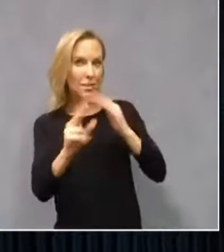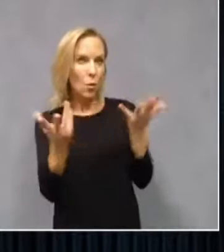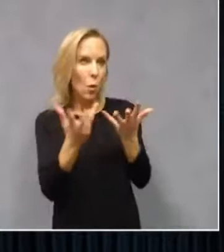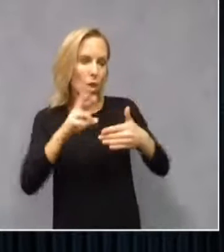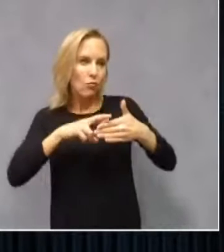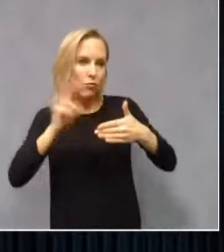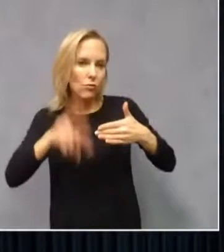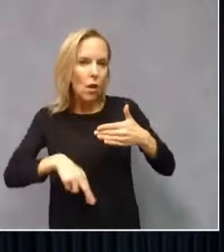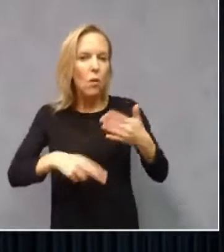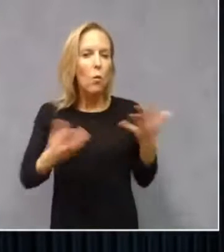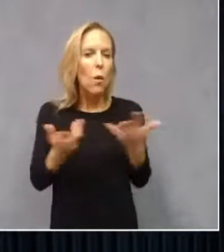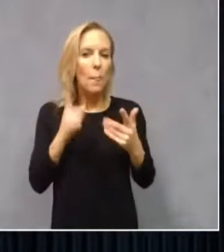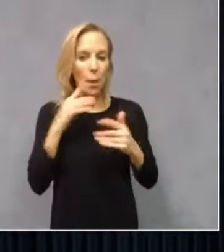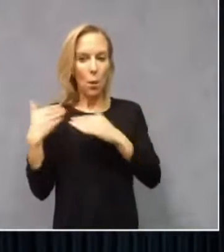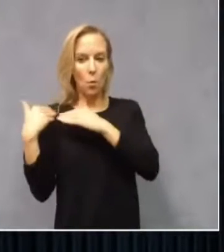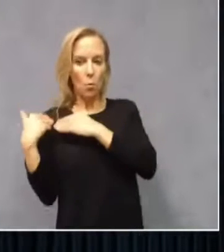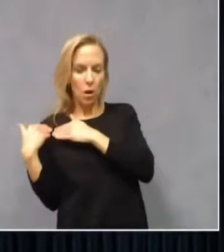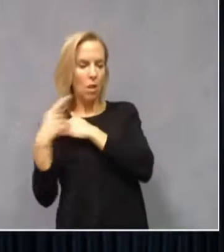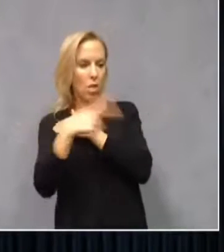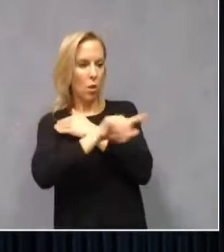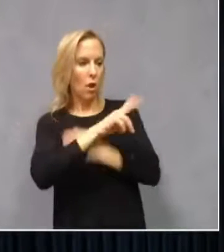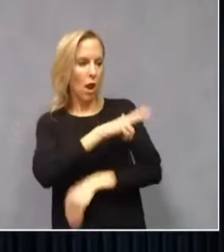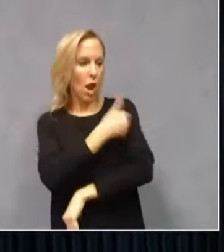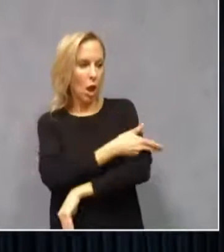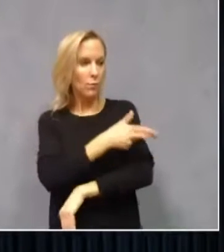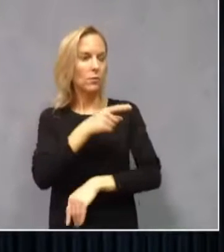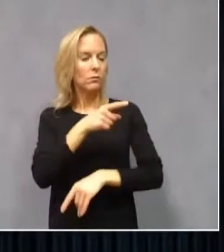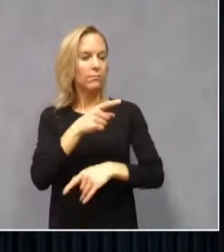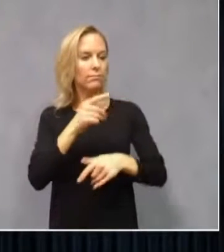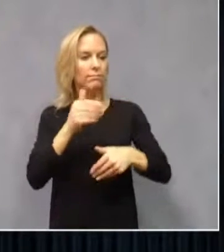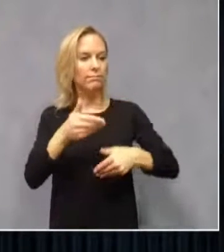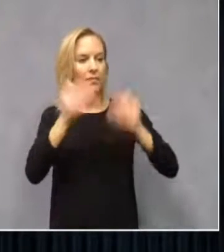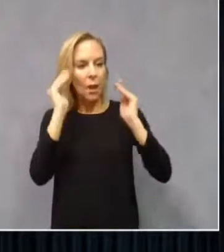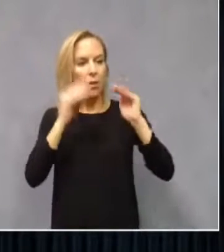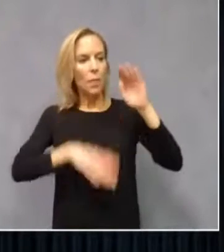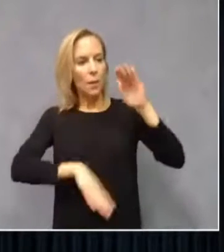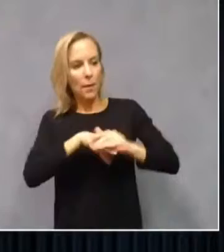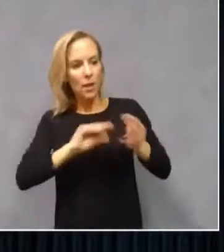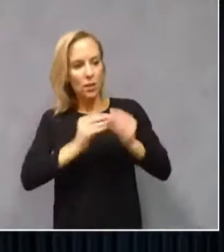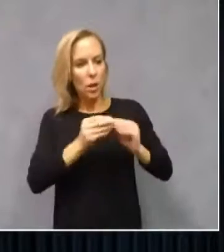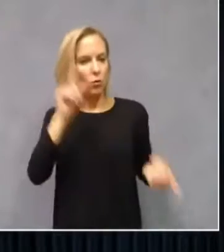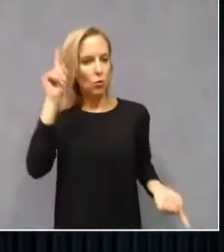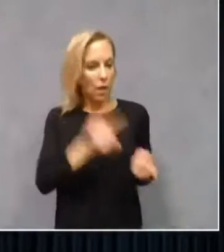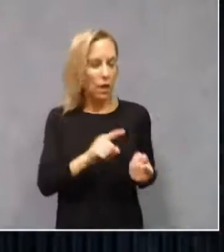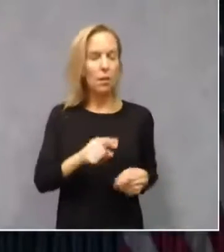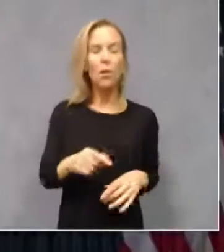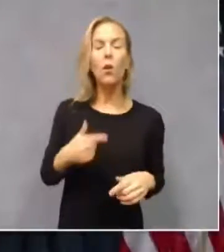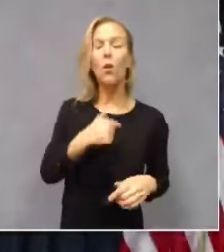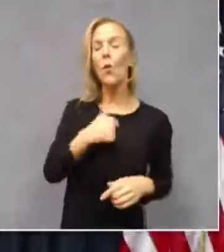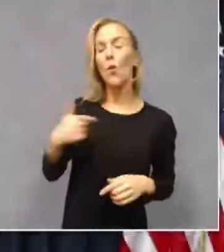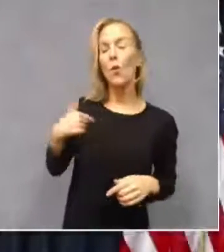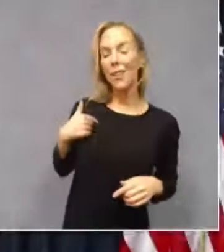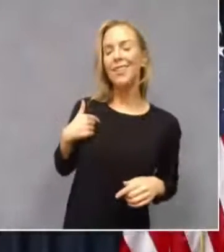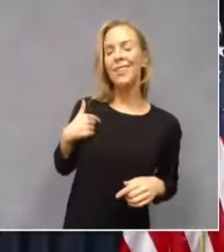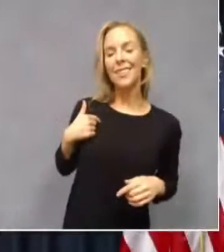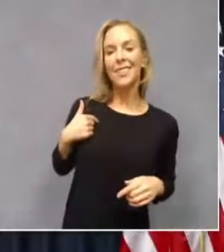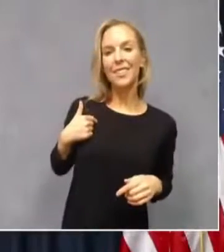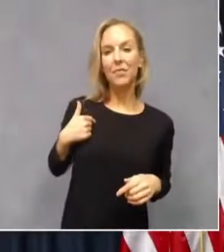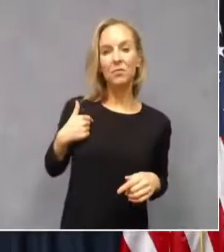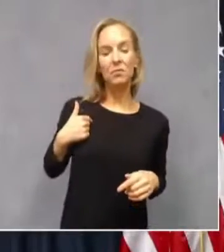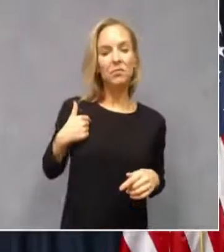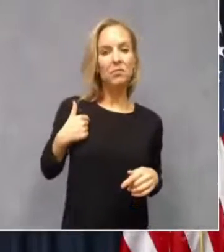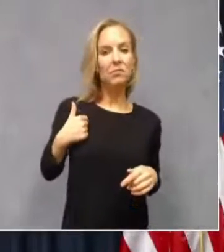the burden on the hospitals start to go down. So we believe that we will see burden